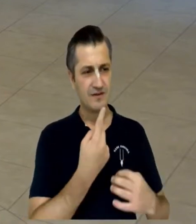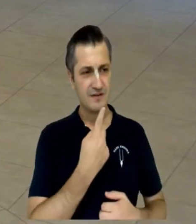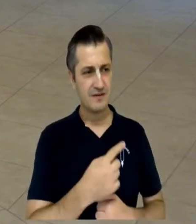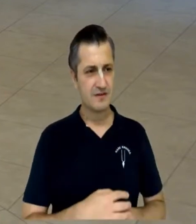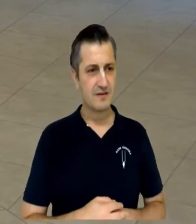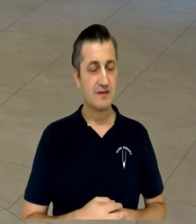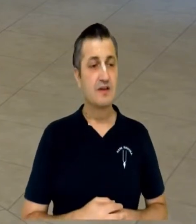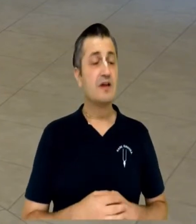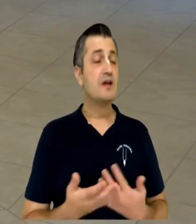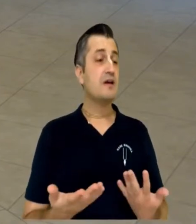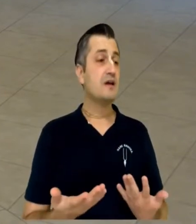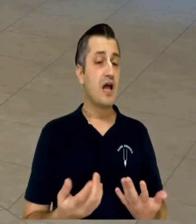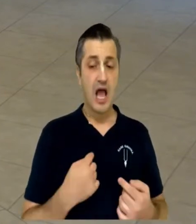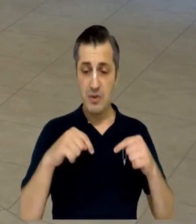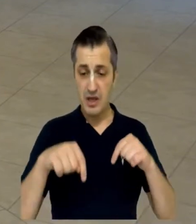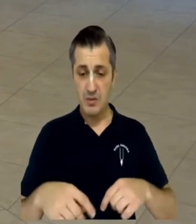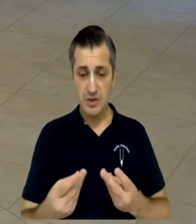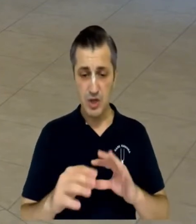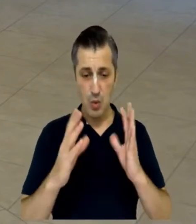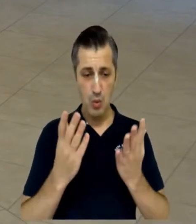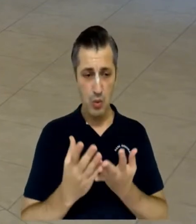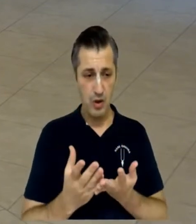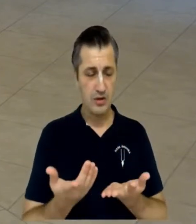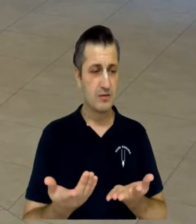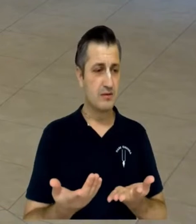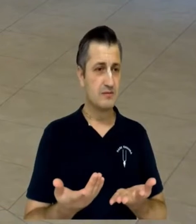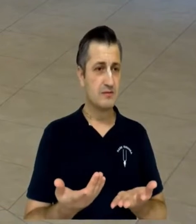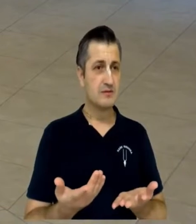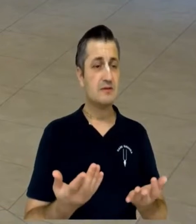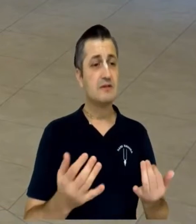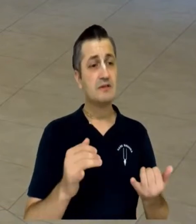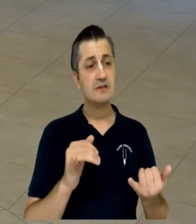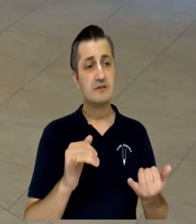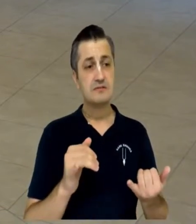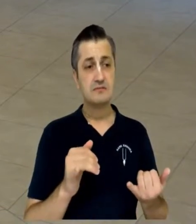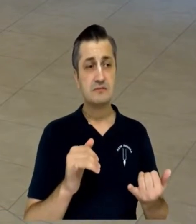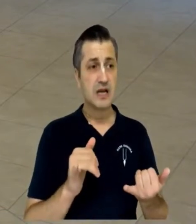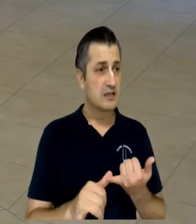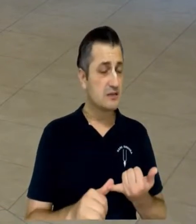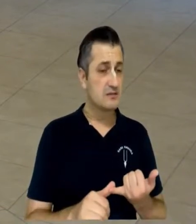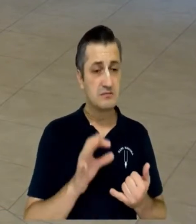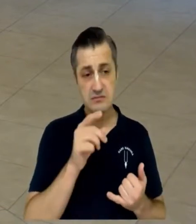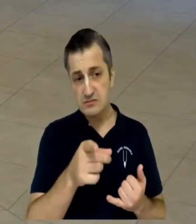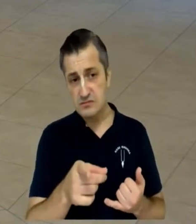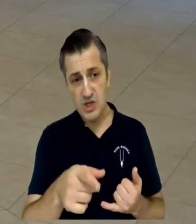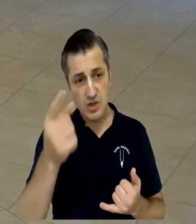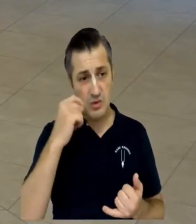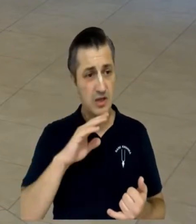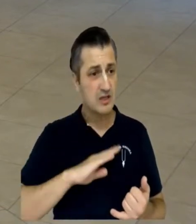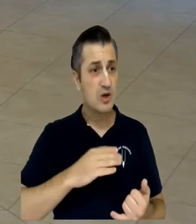the desires, like his devotees have, right? So Krishna ultimately knows, like,